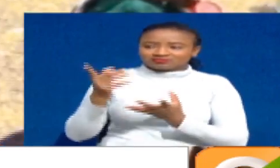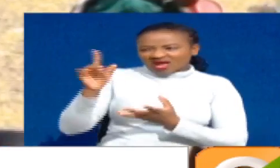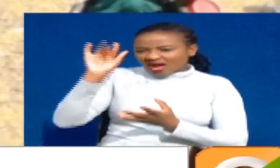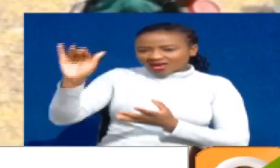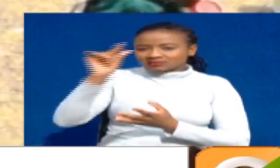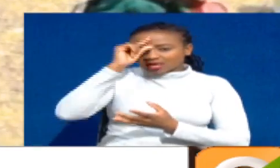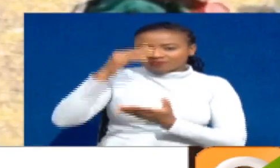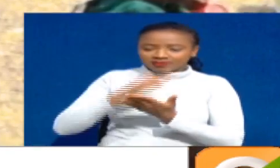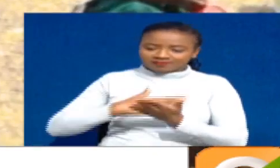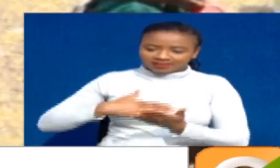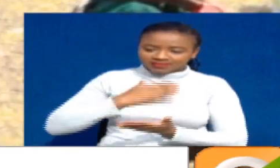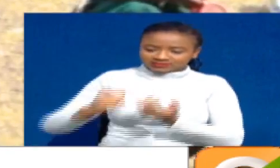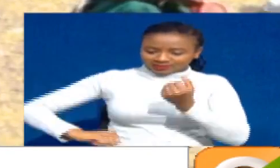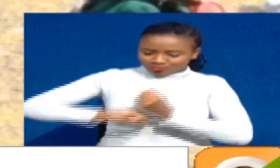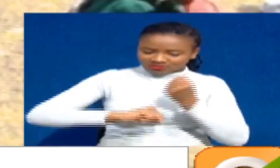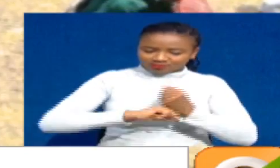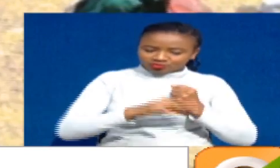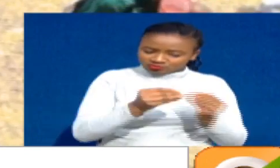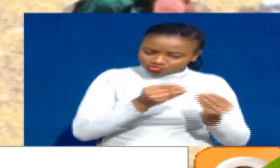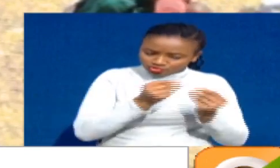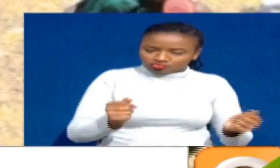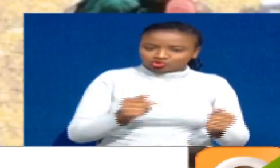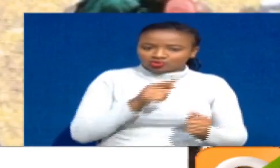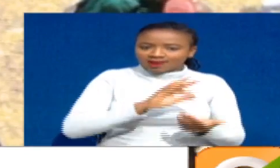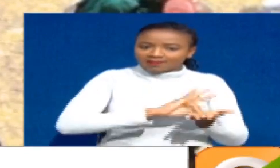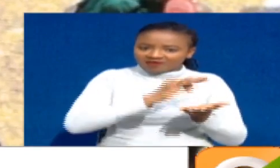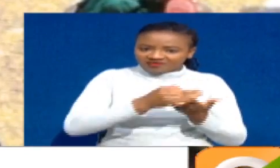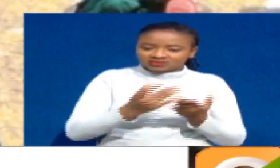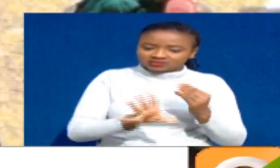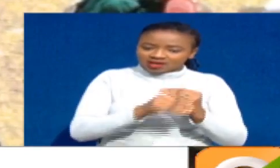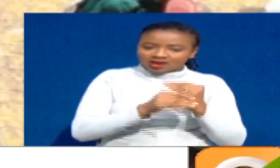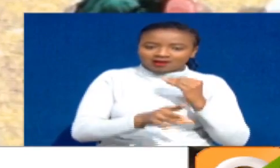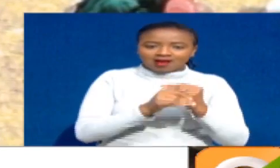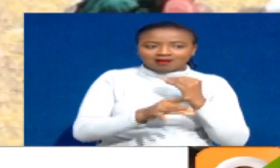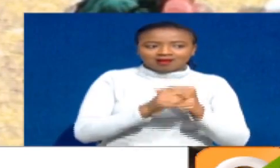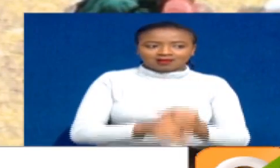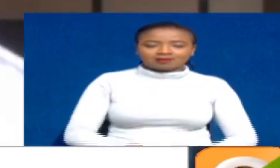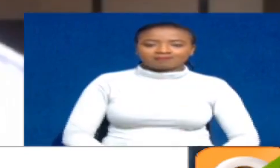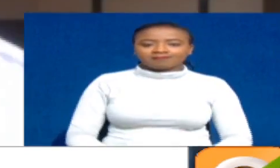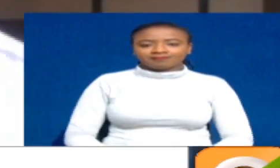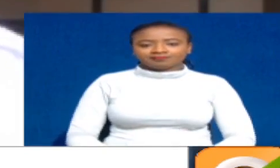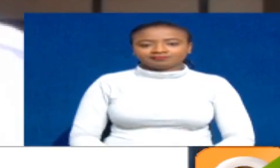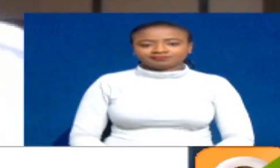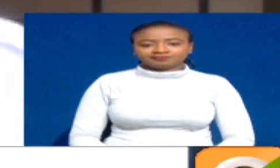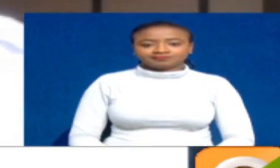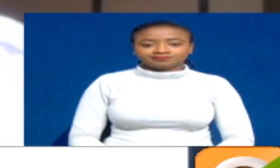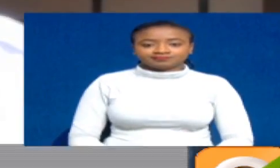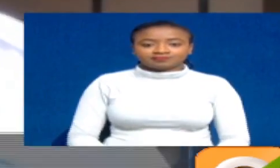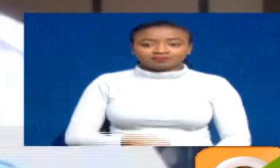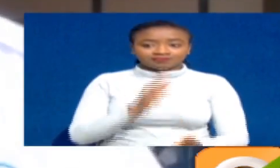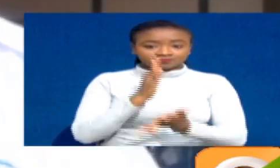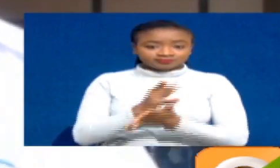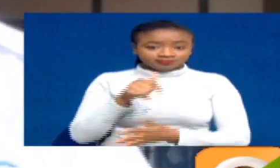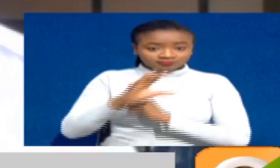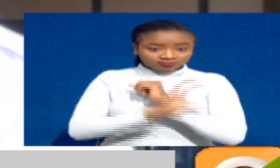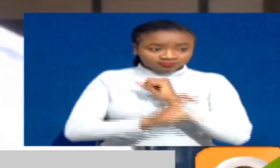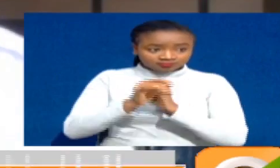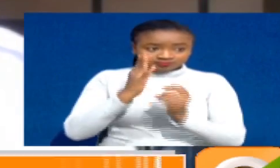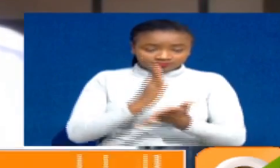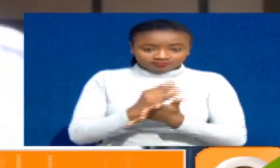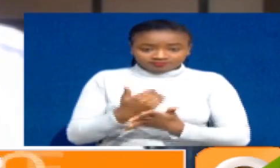funding to support homegrown solutions for Kenya's medicinal and nutritional needs. For a country to really have your own